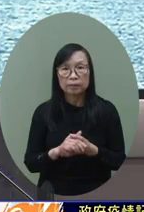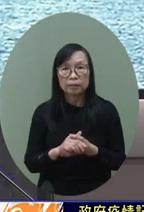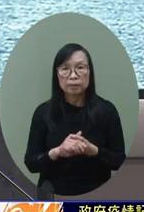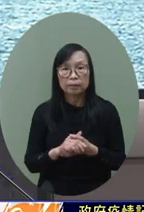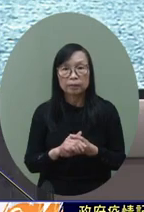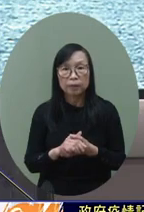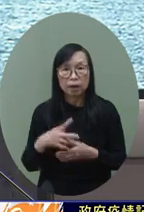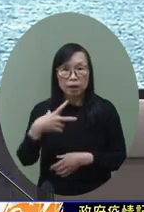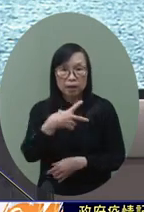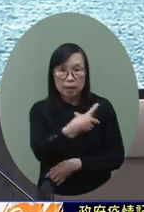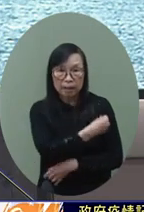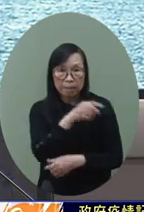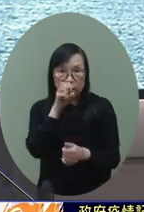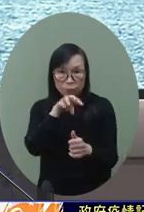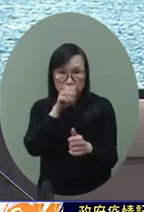watch very closely